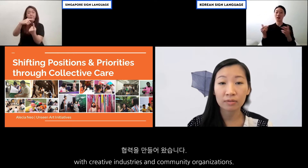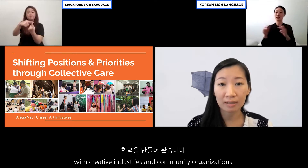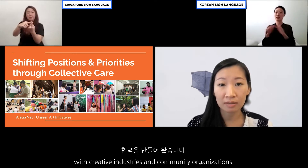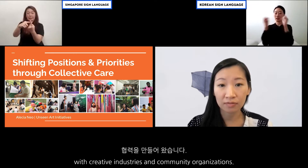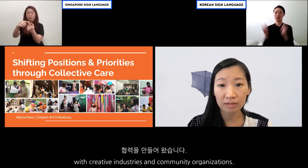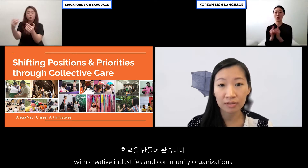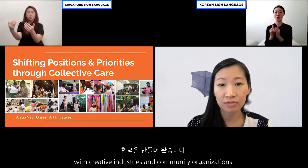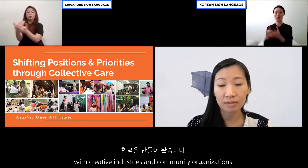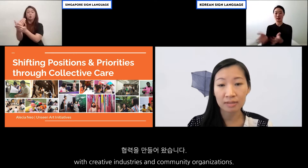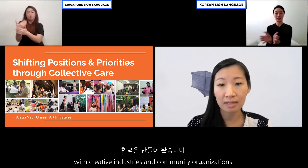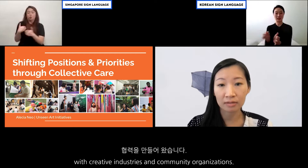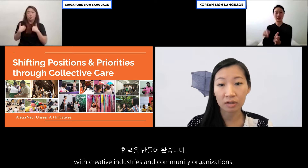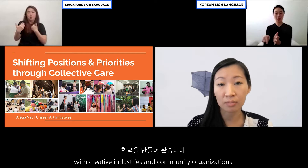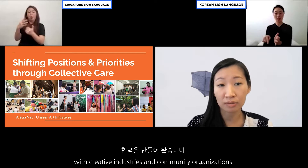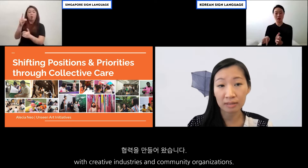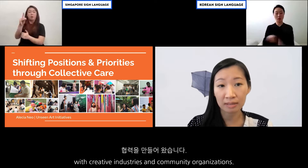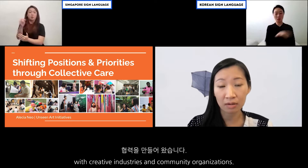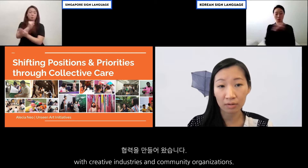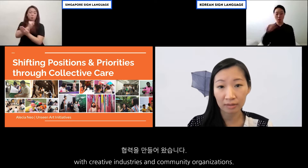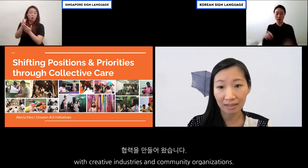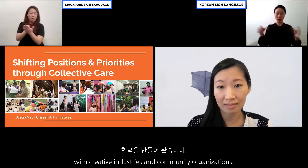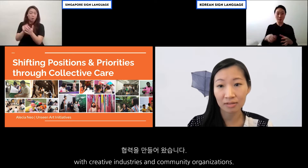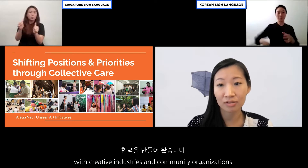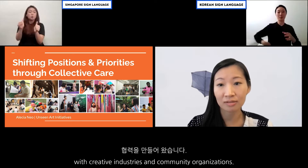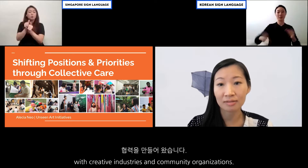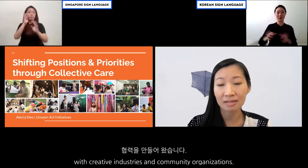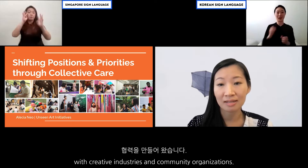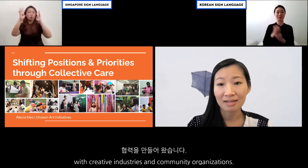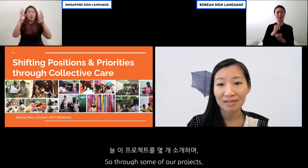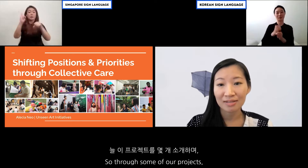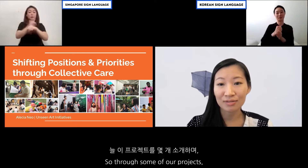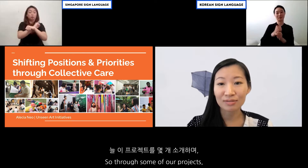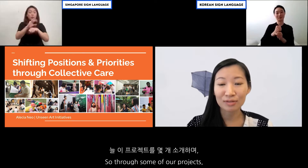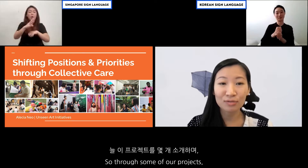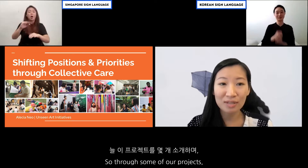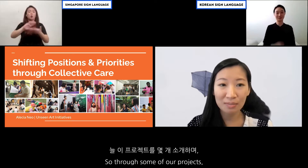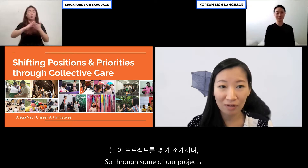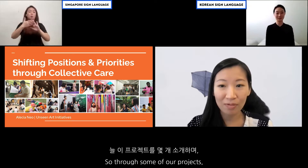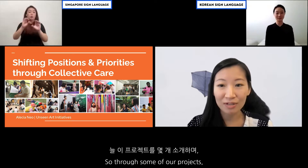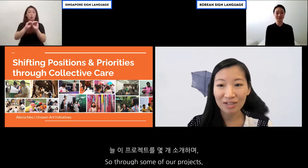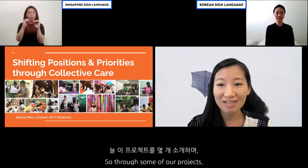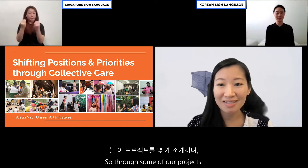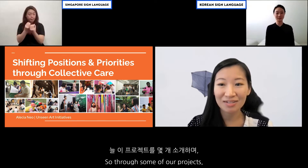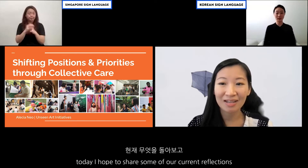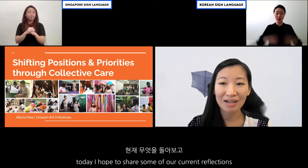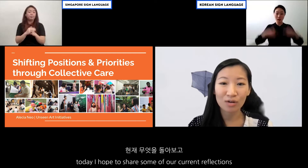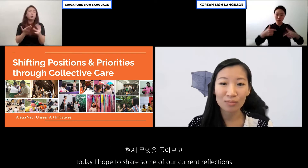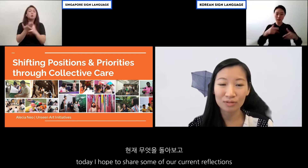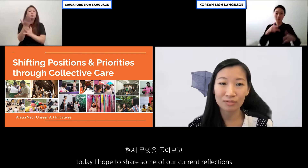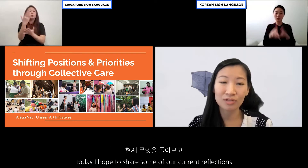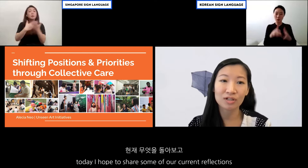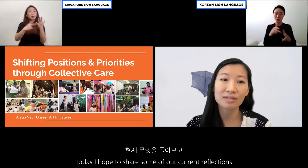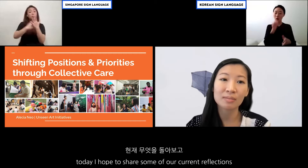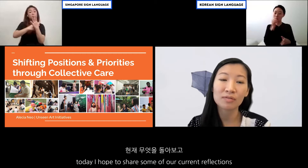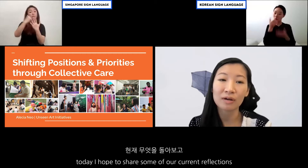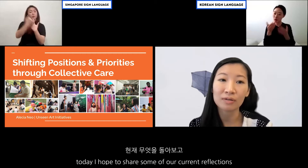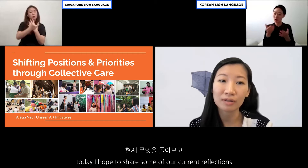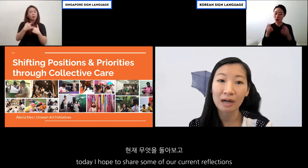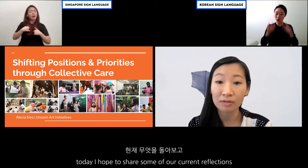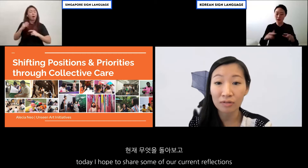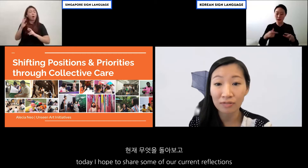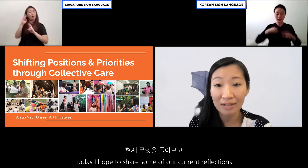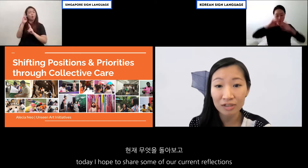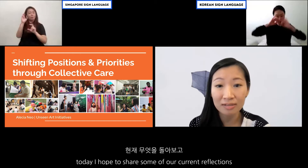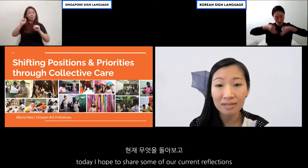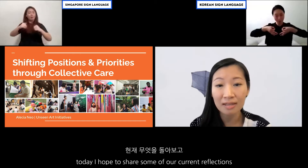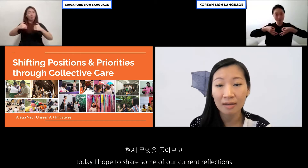with creative industries and community organizations. So through some of our projects, today I hope to share some of our